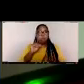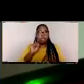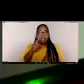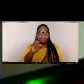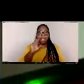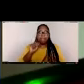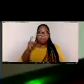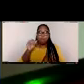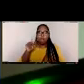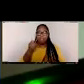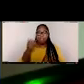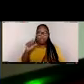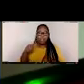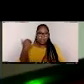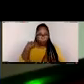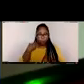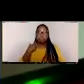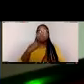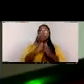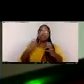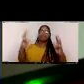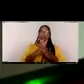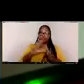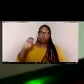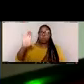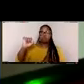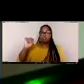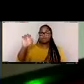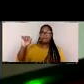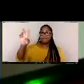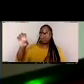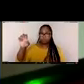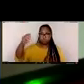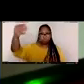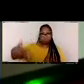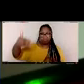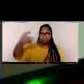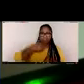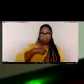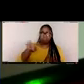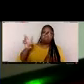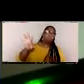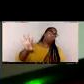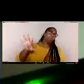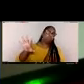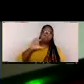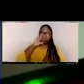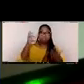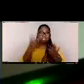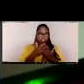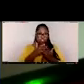a building went up on the Ocean Avenue side that's just a complete eyesore, and it diminishes